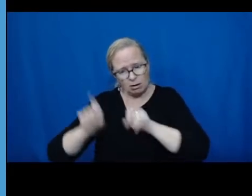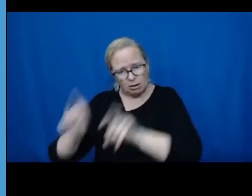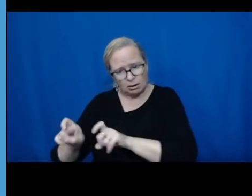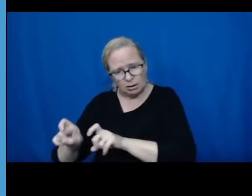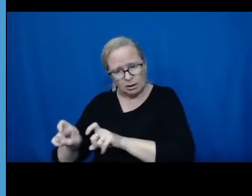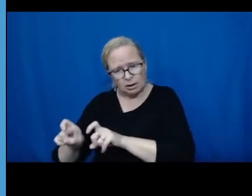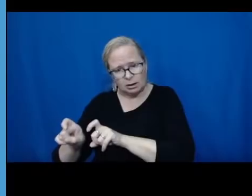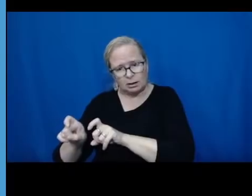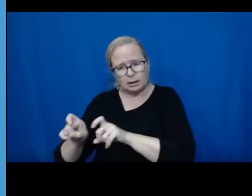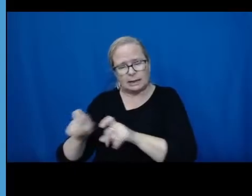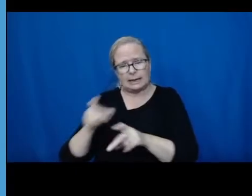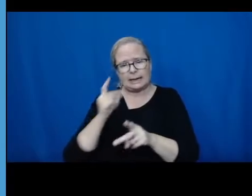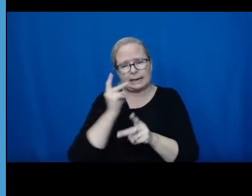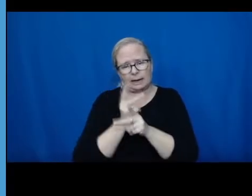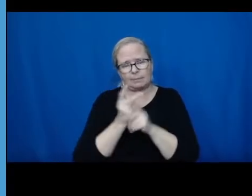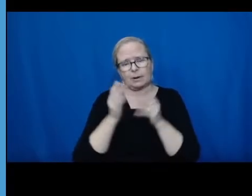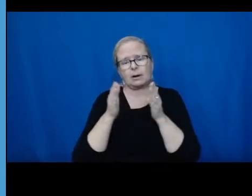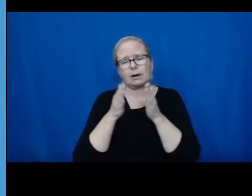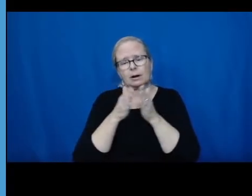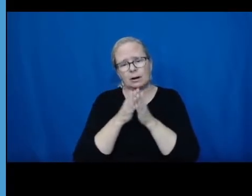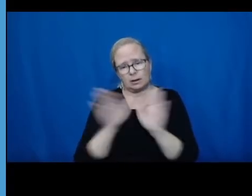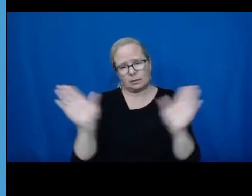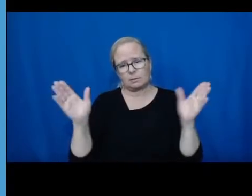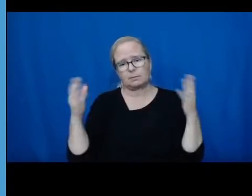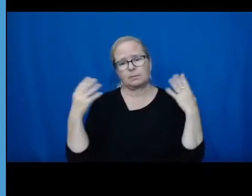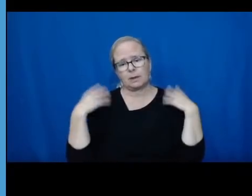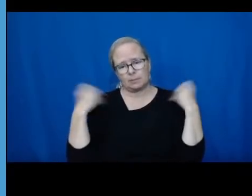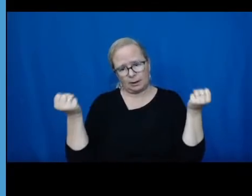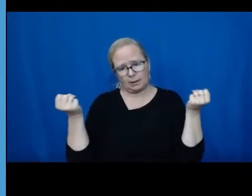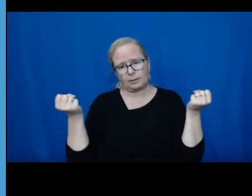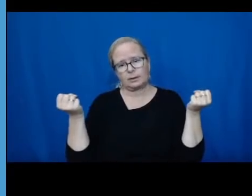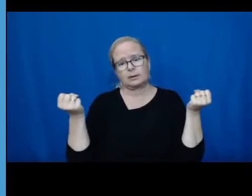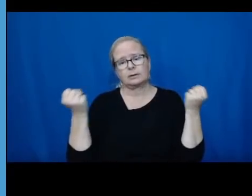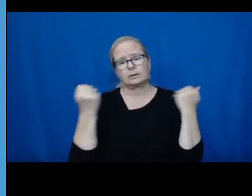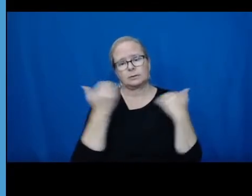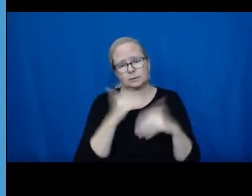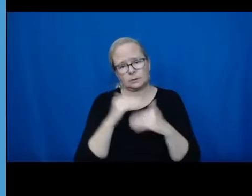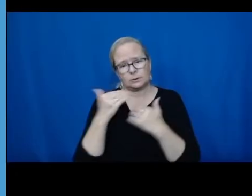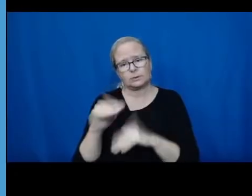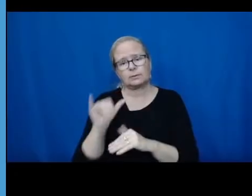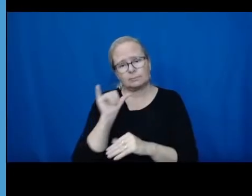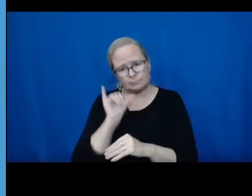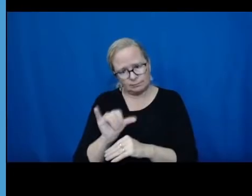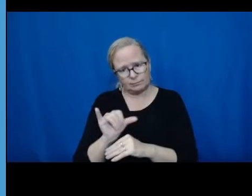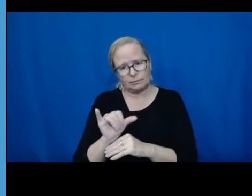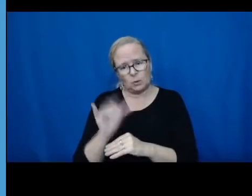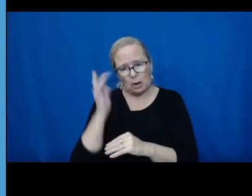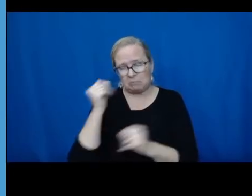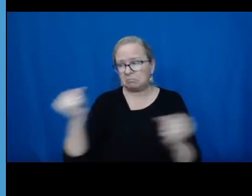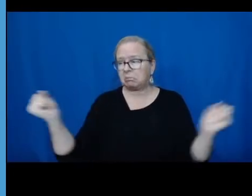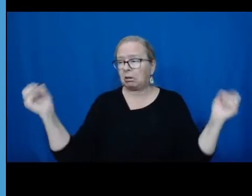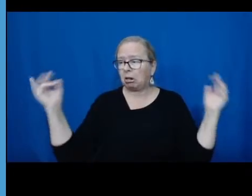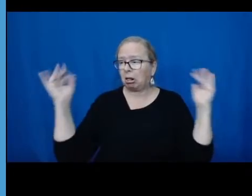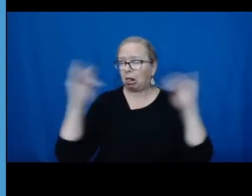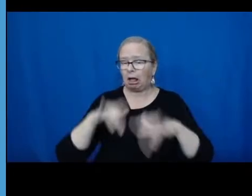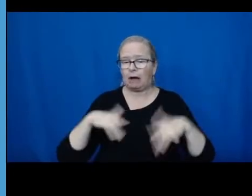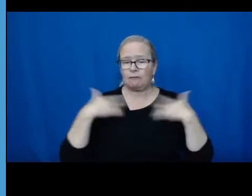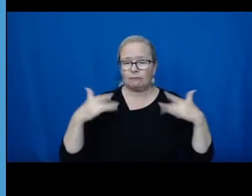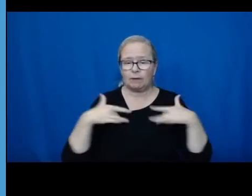If we do that with vaccines, I think we could have a wavelet. I haven't seen any models for that, but I do think we can do